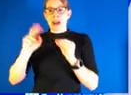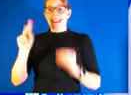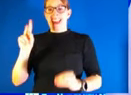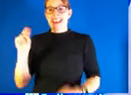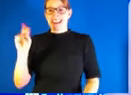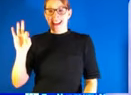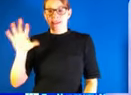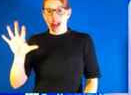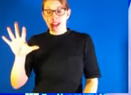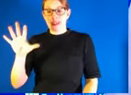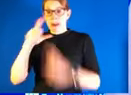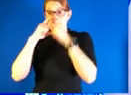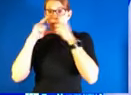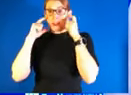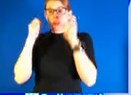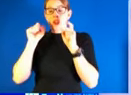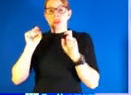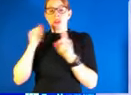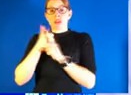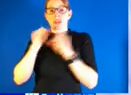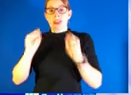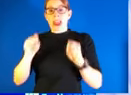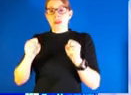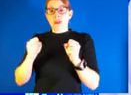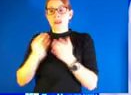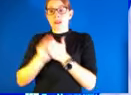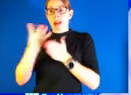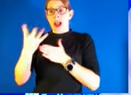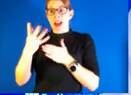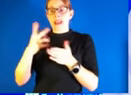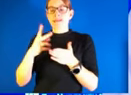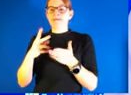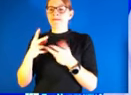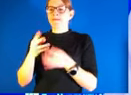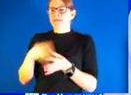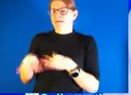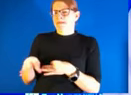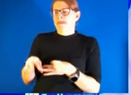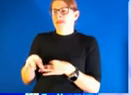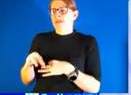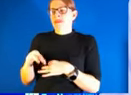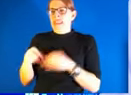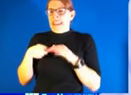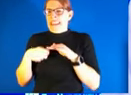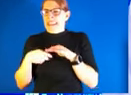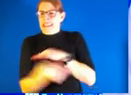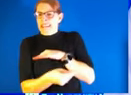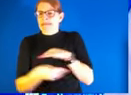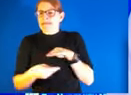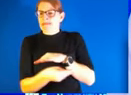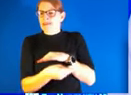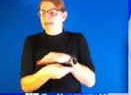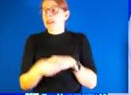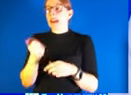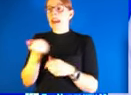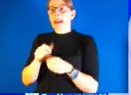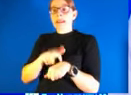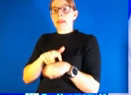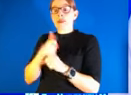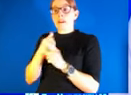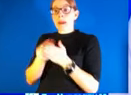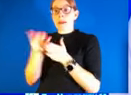masks that you're able to get in the United States are counterfeit. Not exactly sure what that means, but again, anytime you're buying in the store, you're unsure of